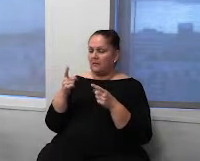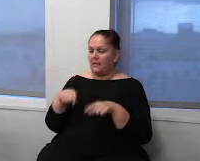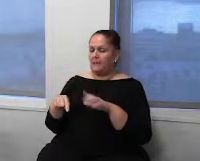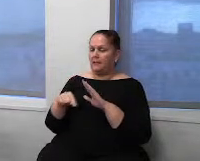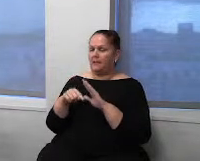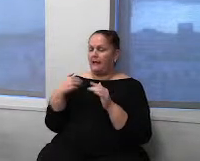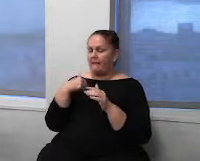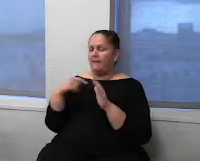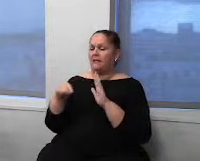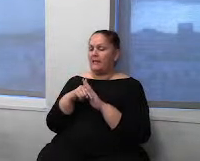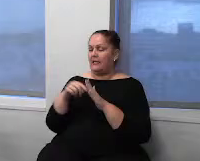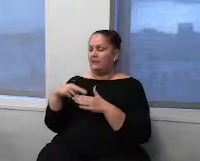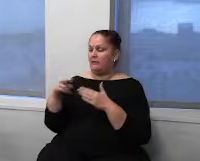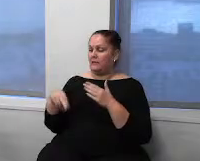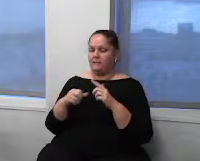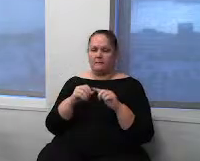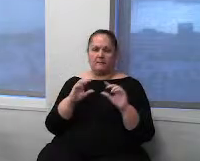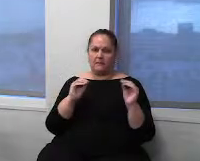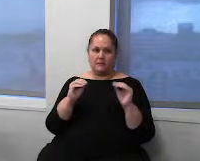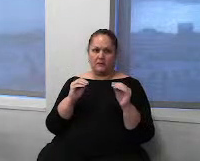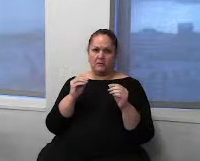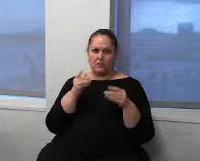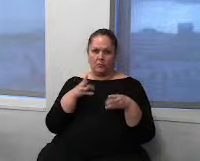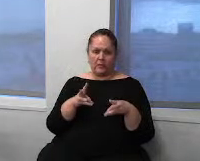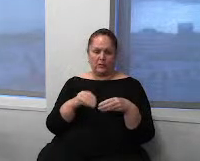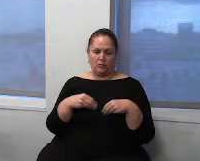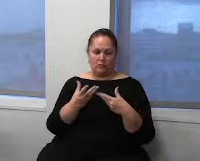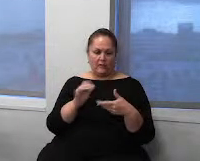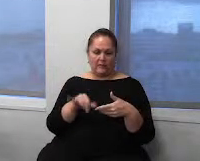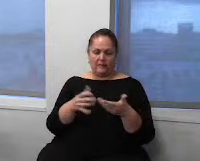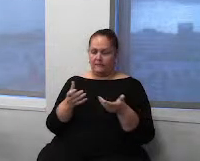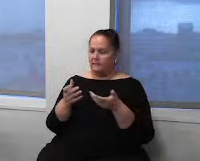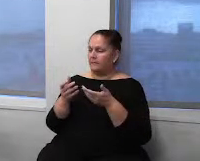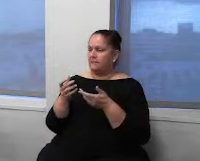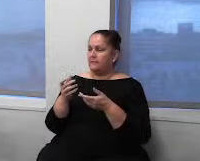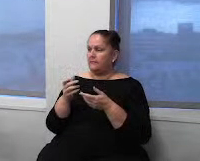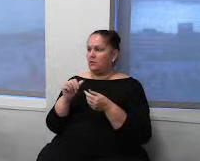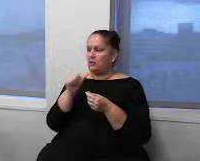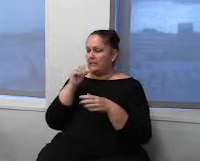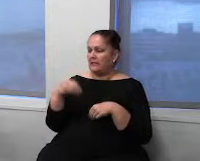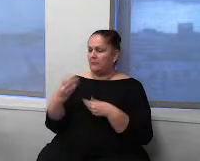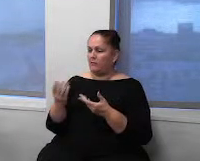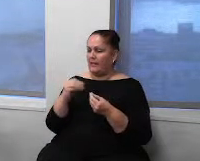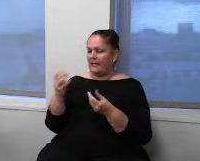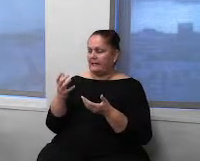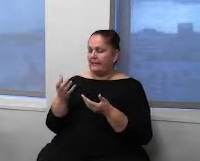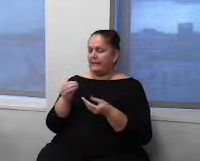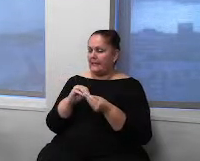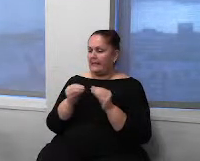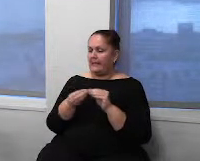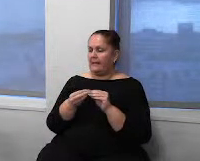actually result in negative outcomes, right? No, we did not provide any study. And you didn't provide any